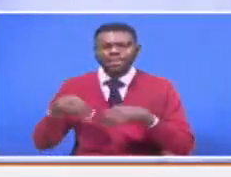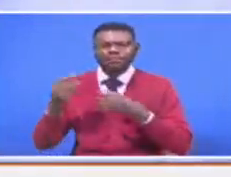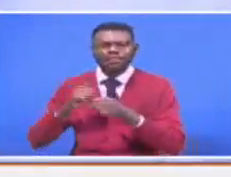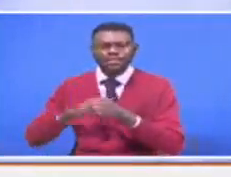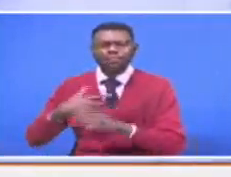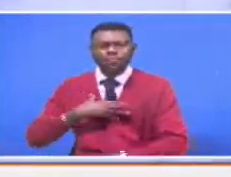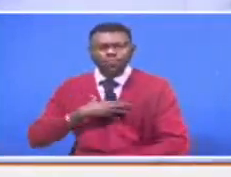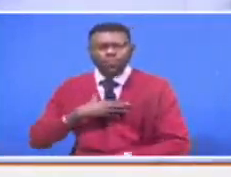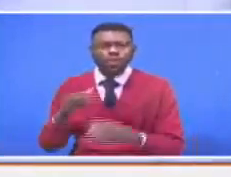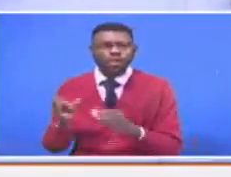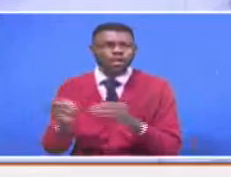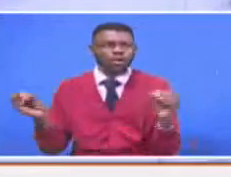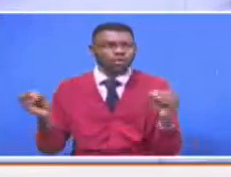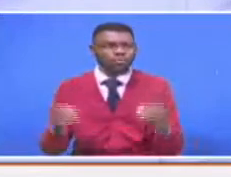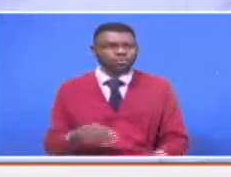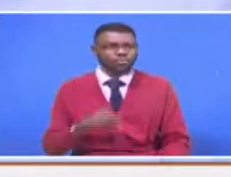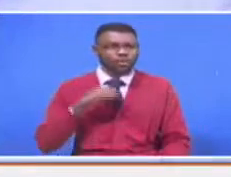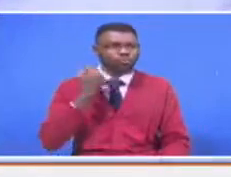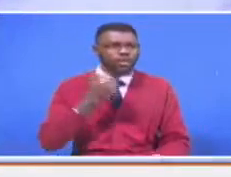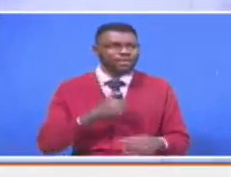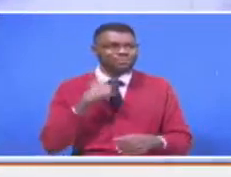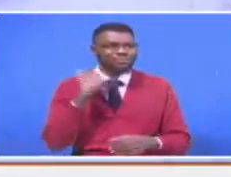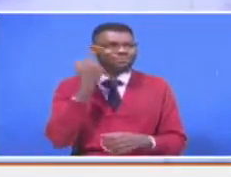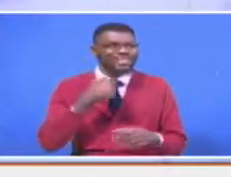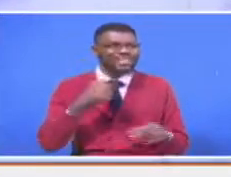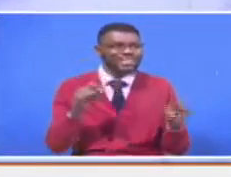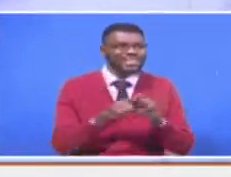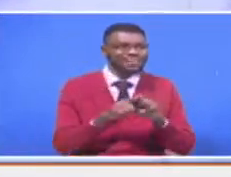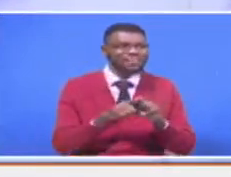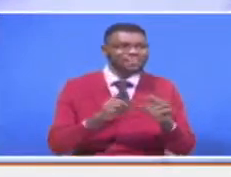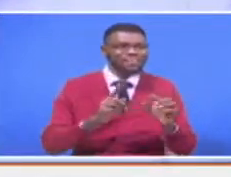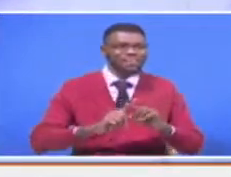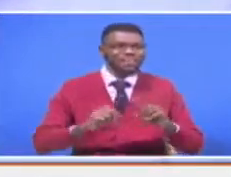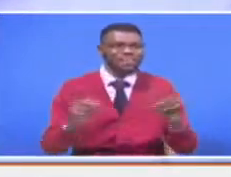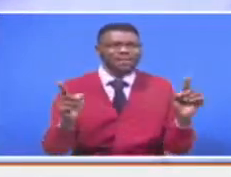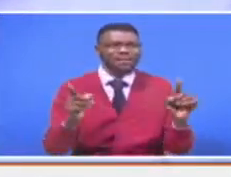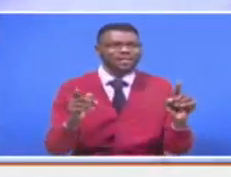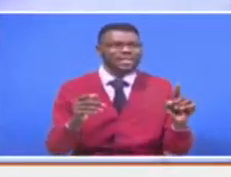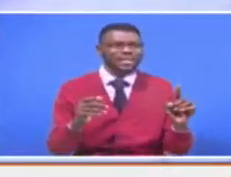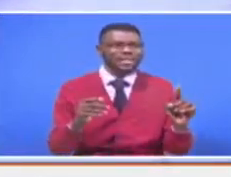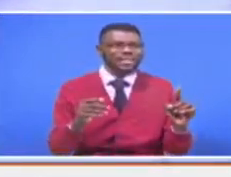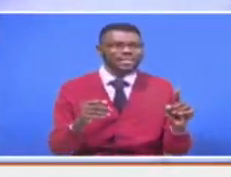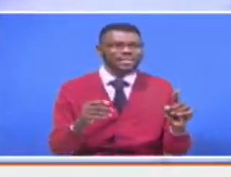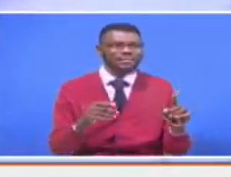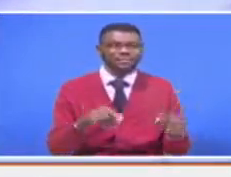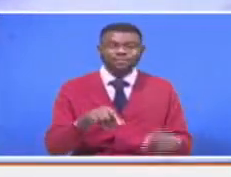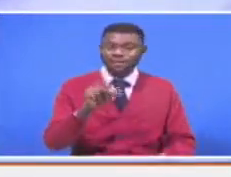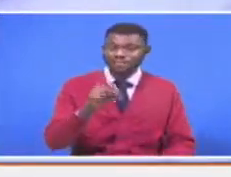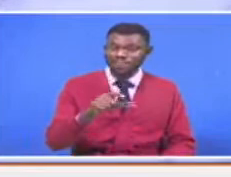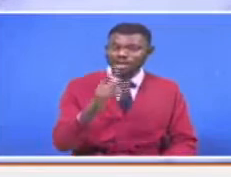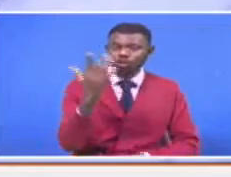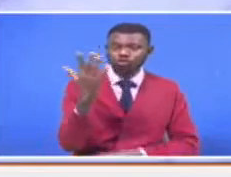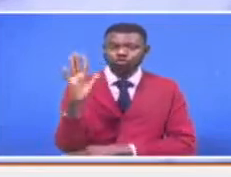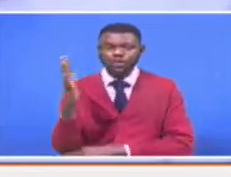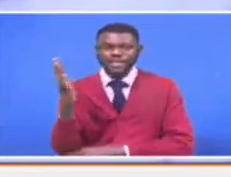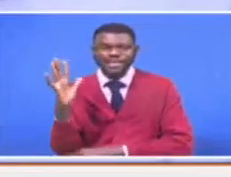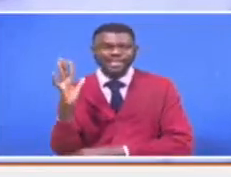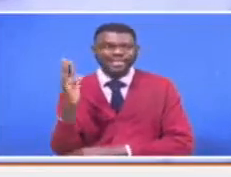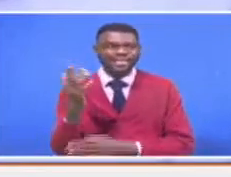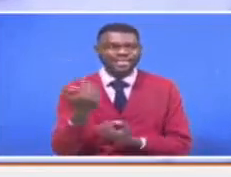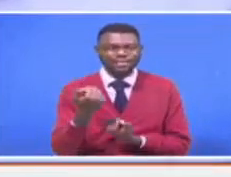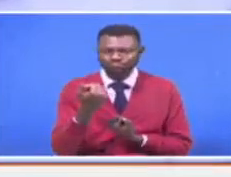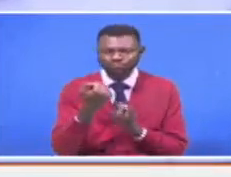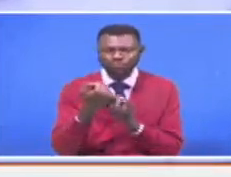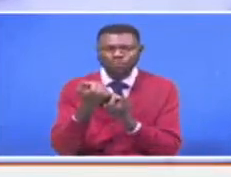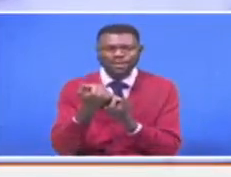tu kufanana hapa, lakini to go with the story of actually planting trees and supporting maybe issue